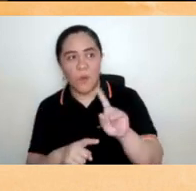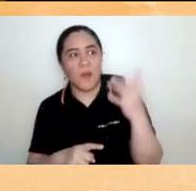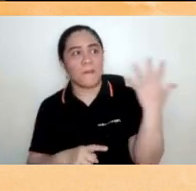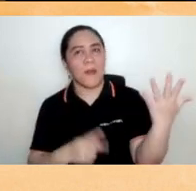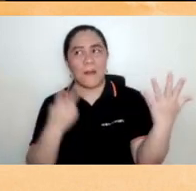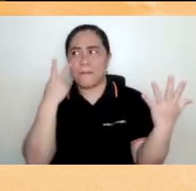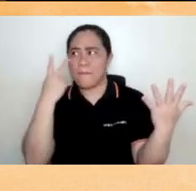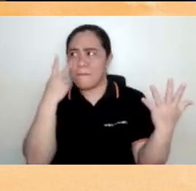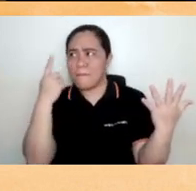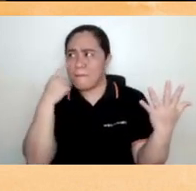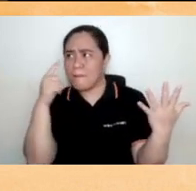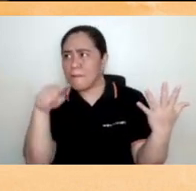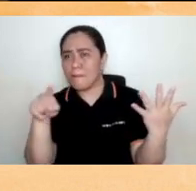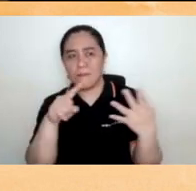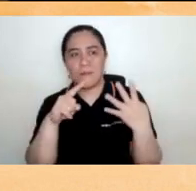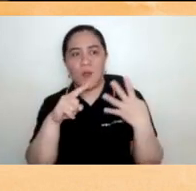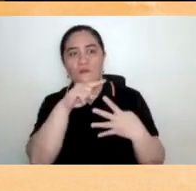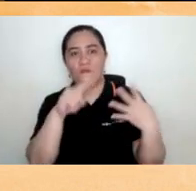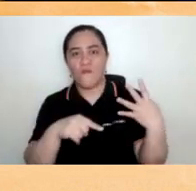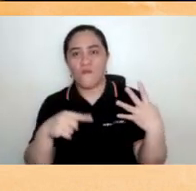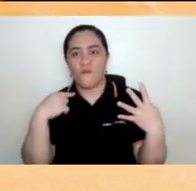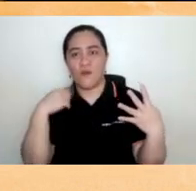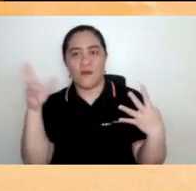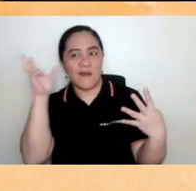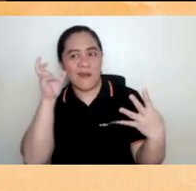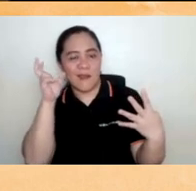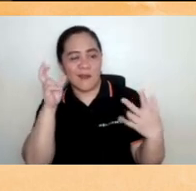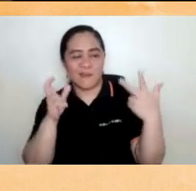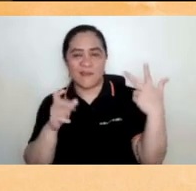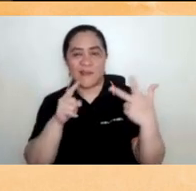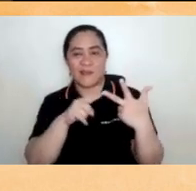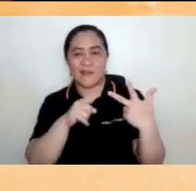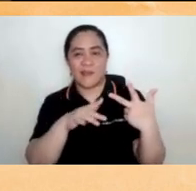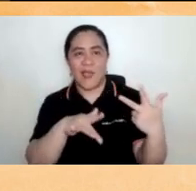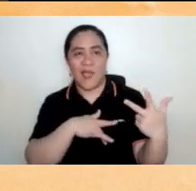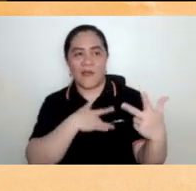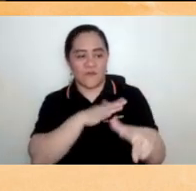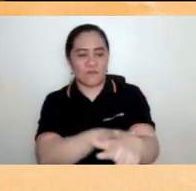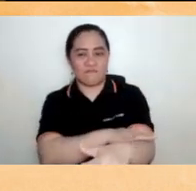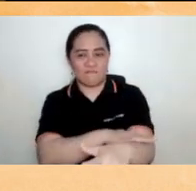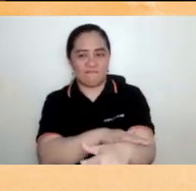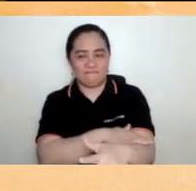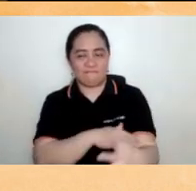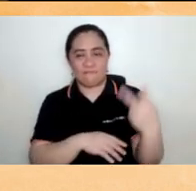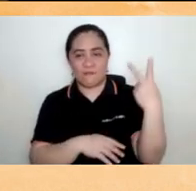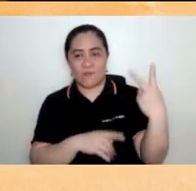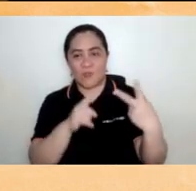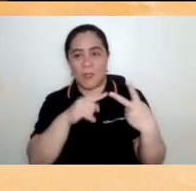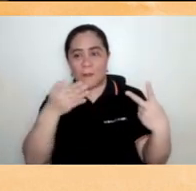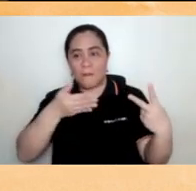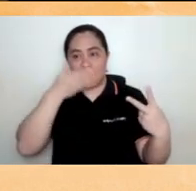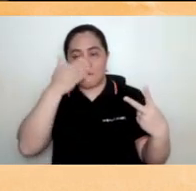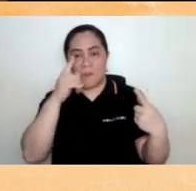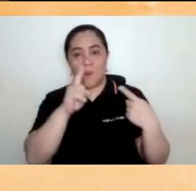see, 4 things they hear, 3 things they feel on their skin, 2 things they smell,